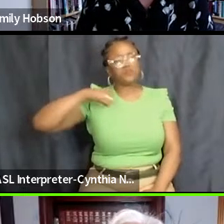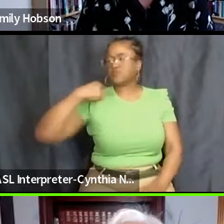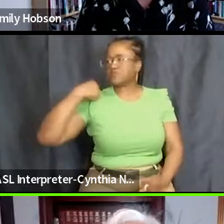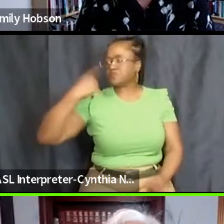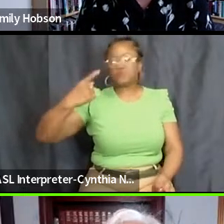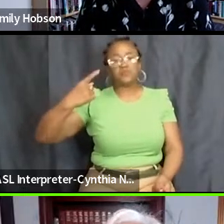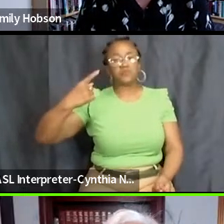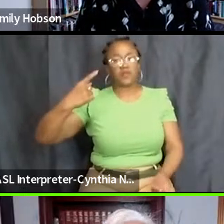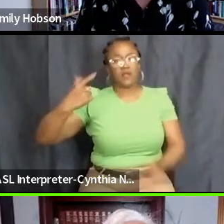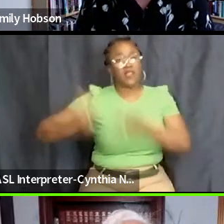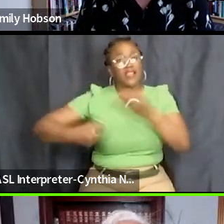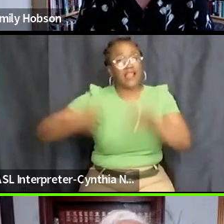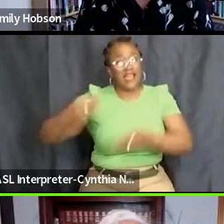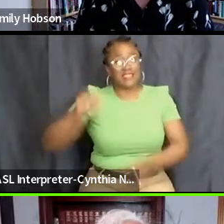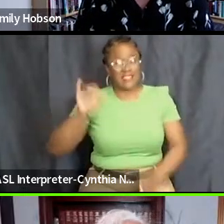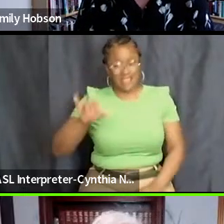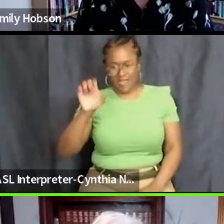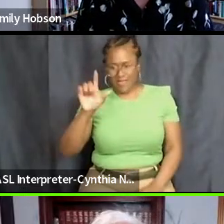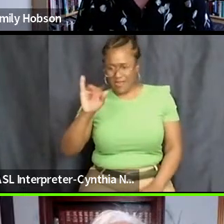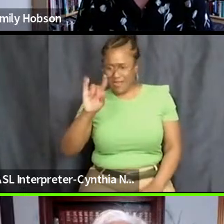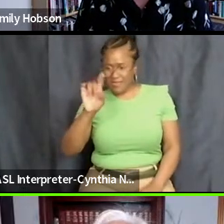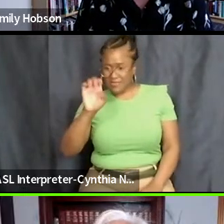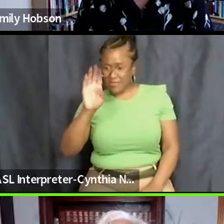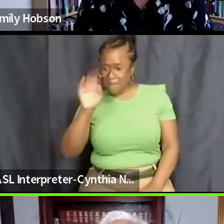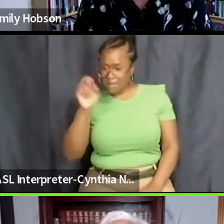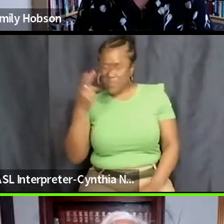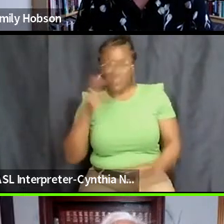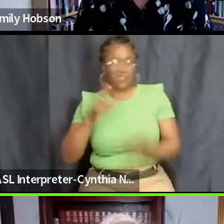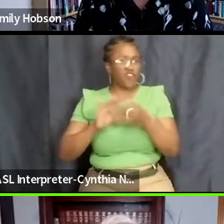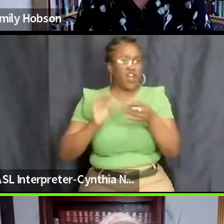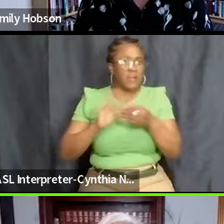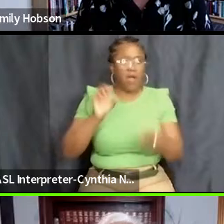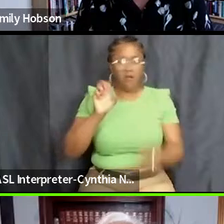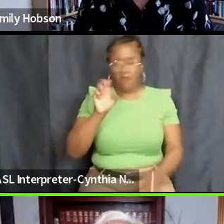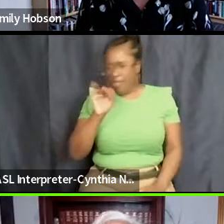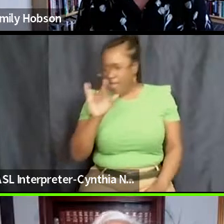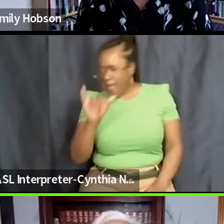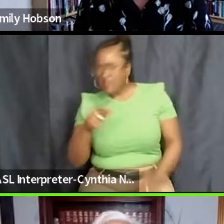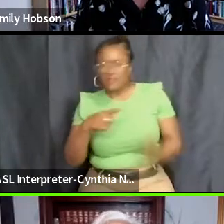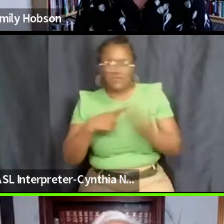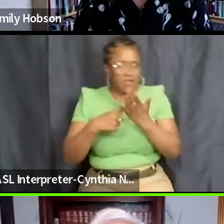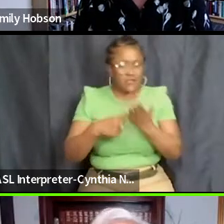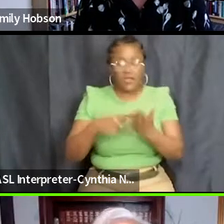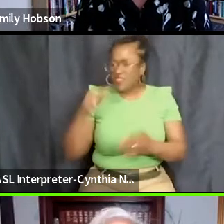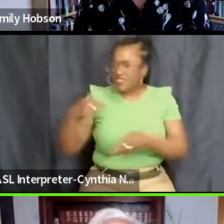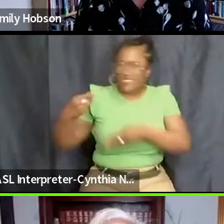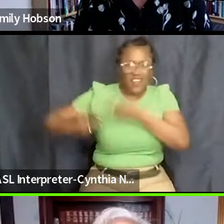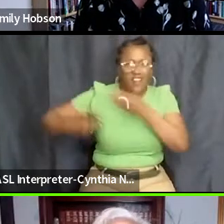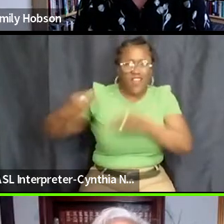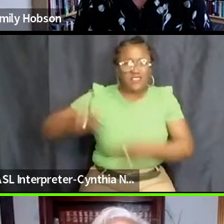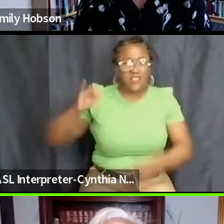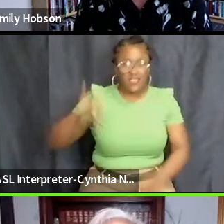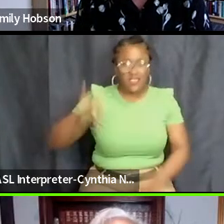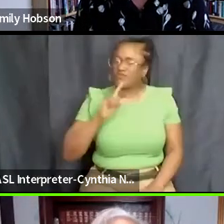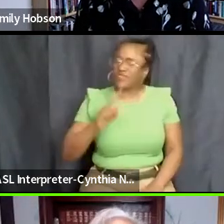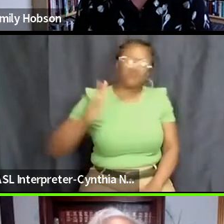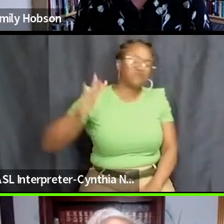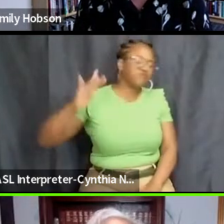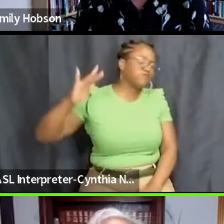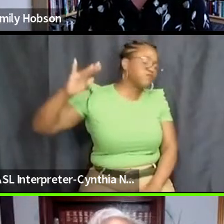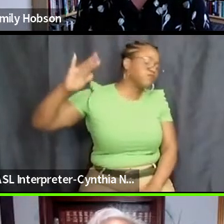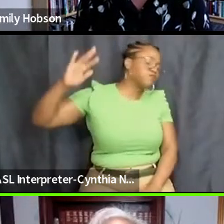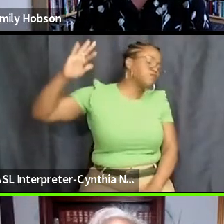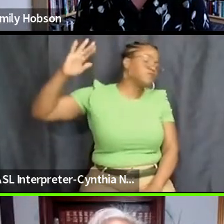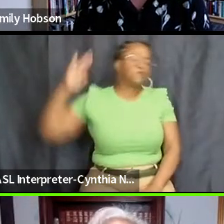The legacy that Elizabeth is talking about, that Emily is talking about, this is a legacy that goes back to